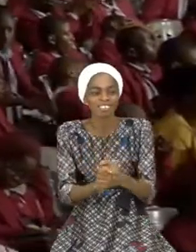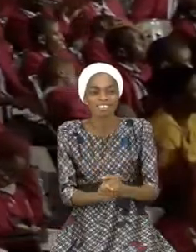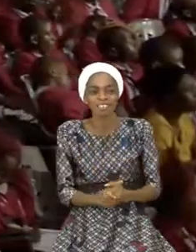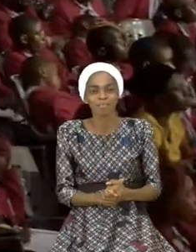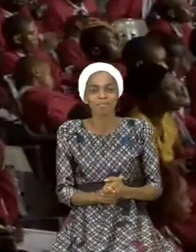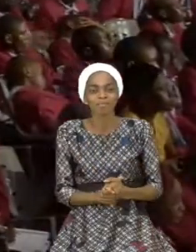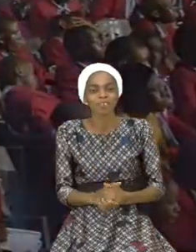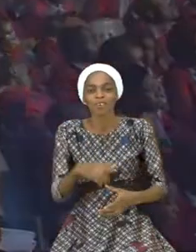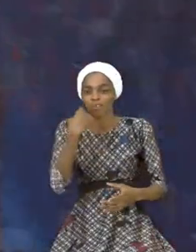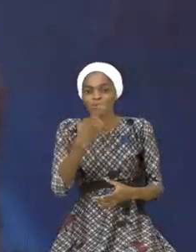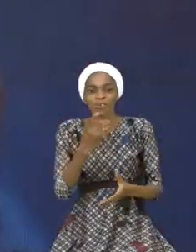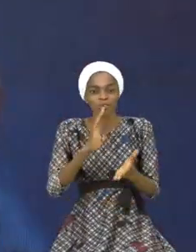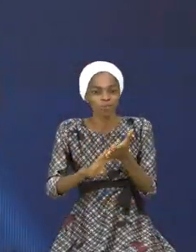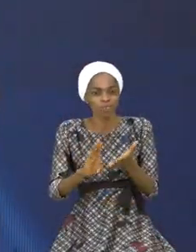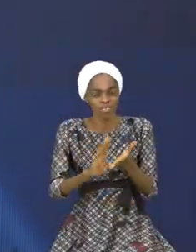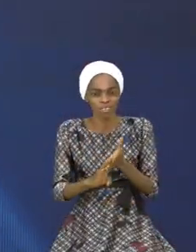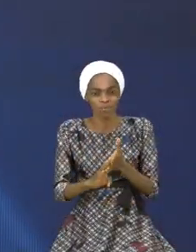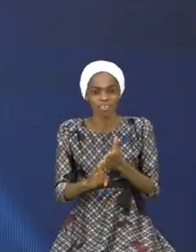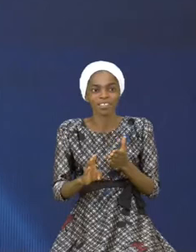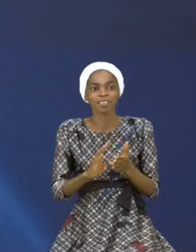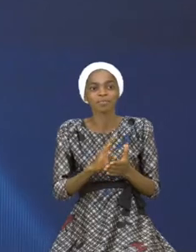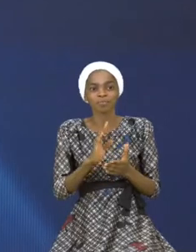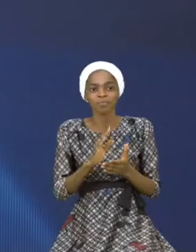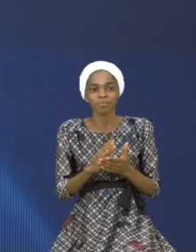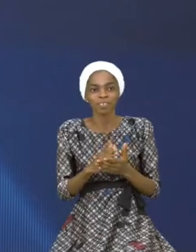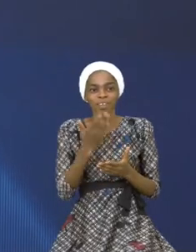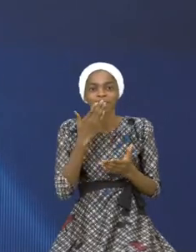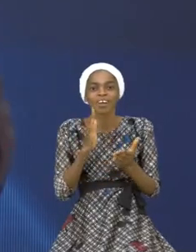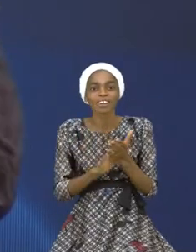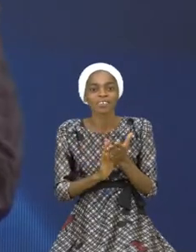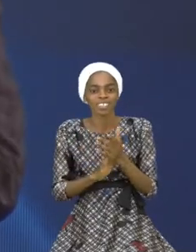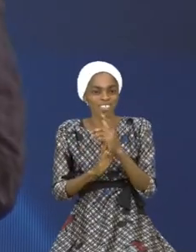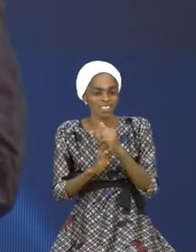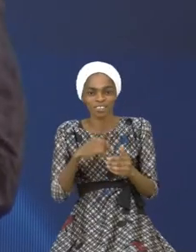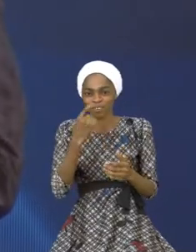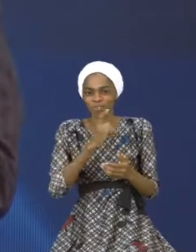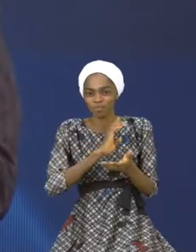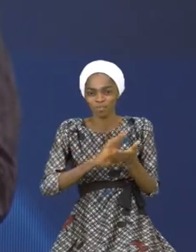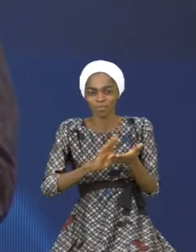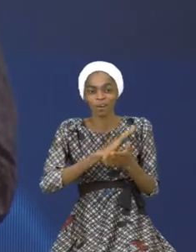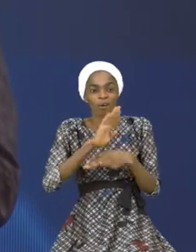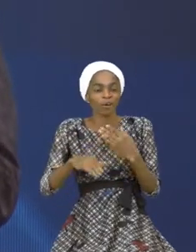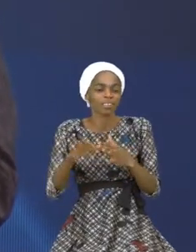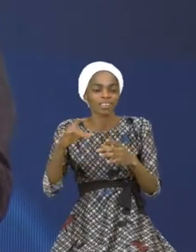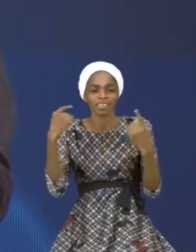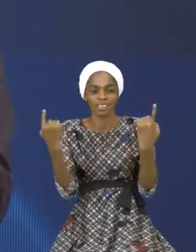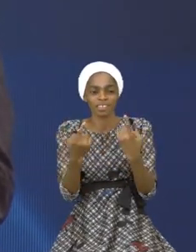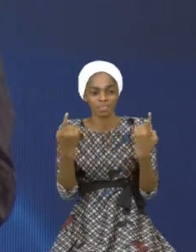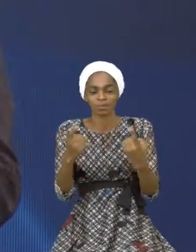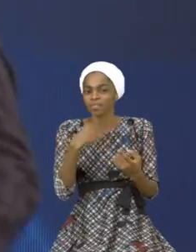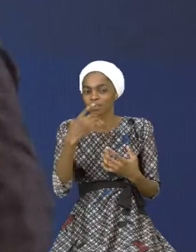all thine inequalities look at the second part who healers all